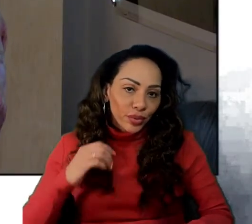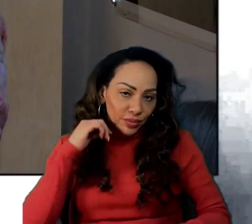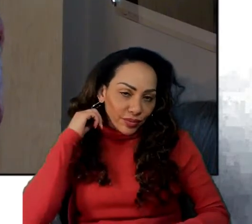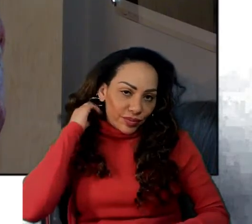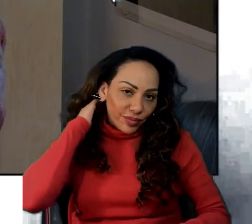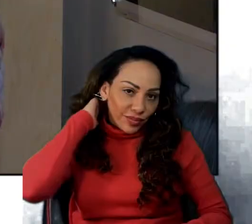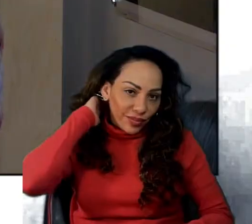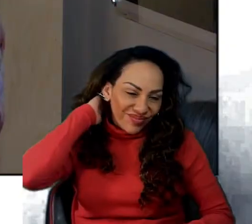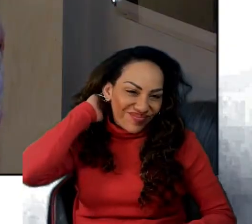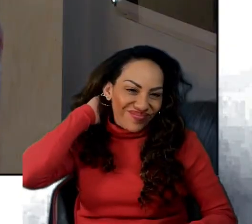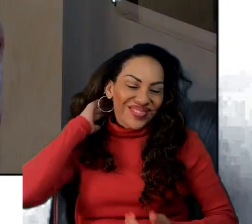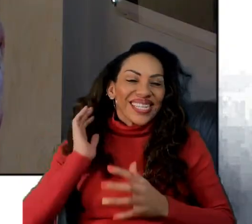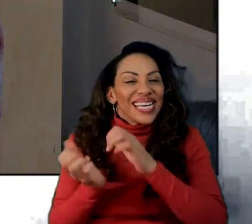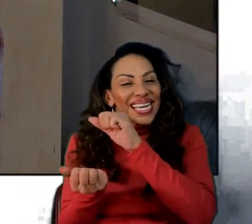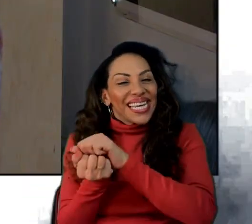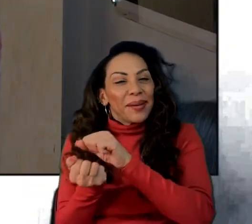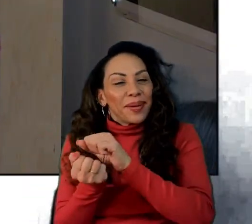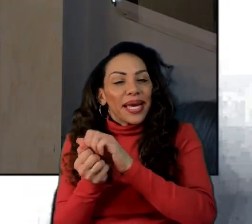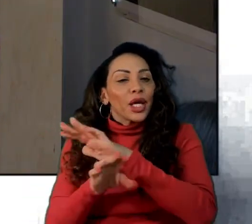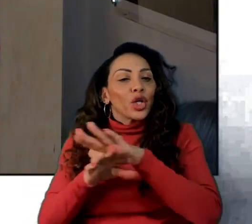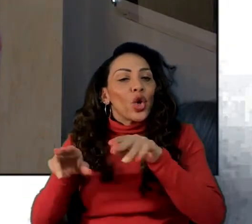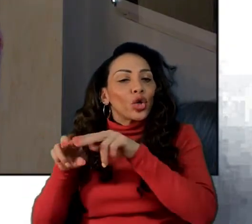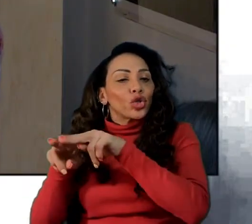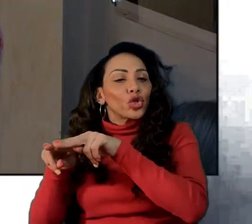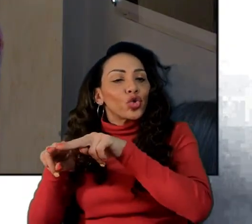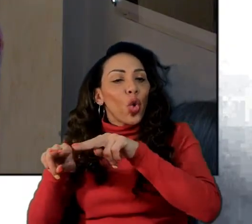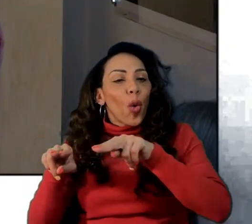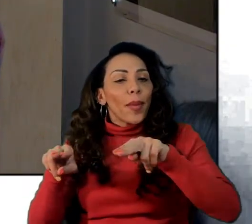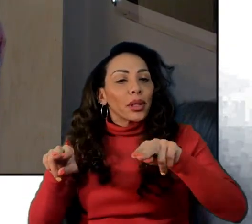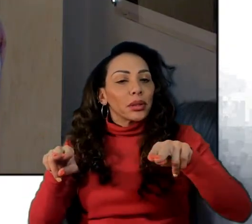dormant, but like keeping it kind of like ticking over for now.